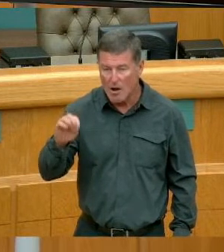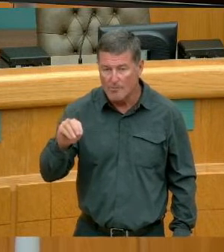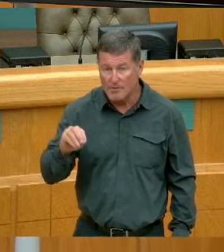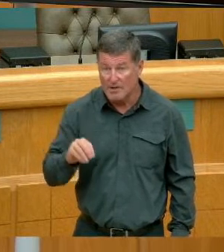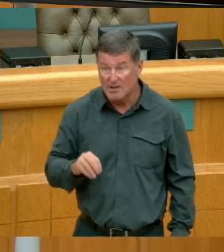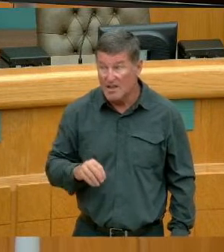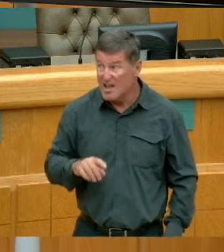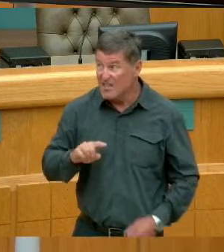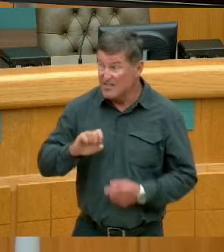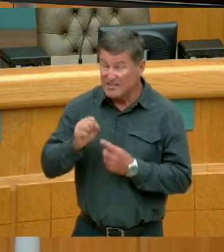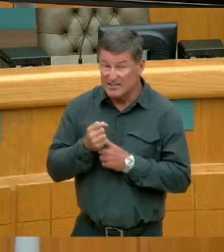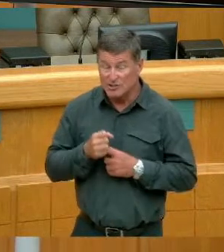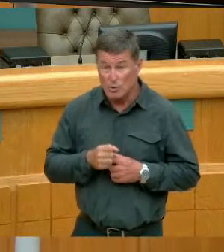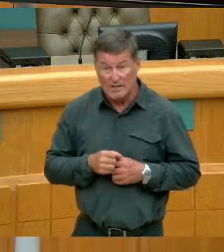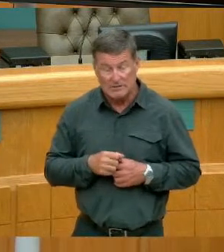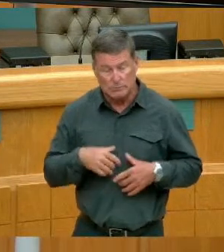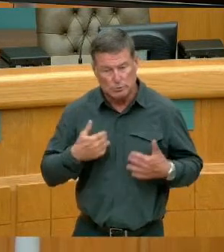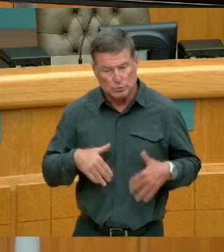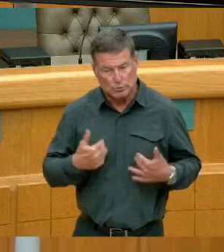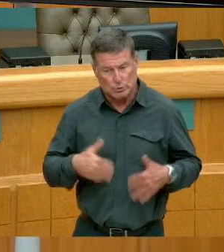appropriate.